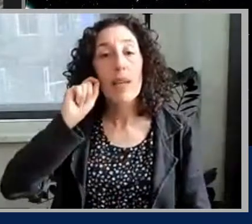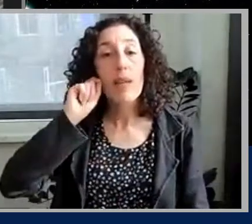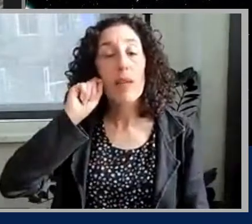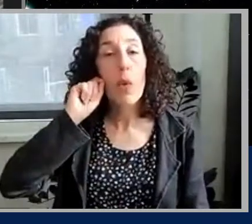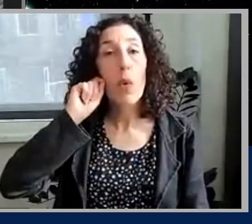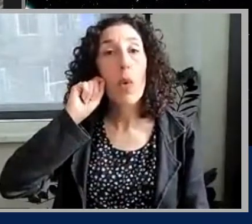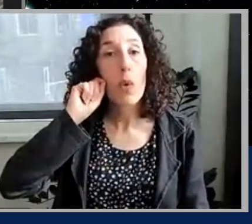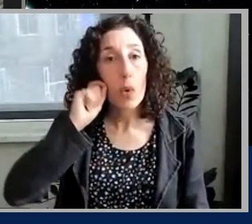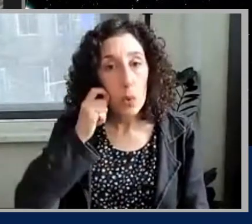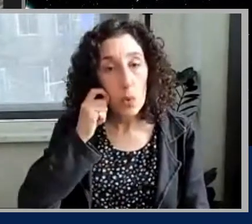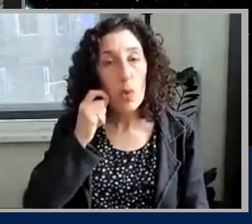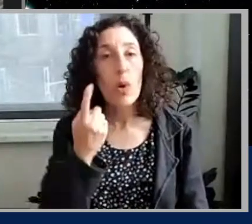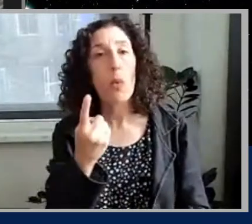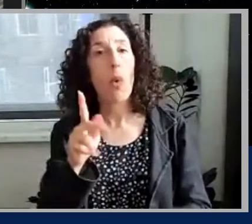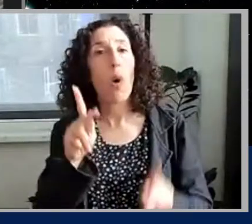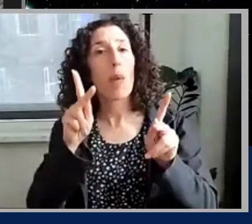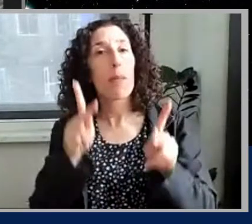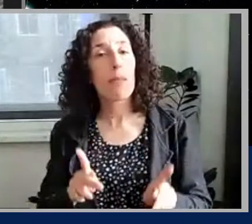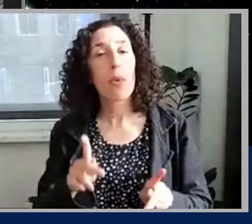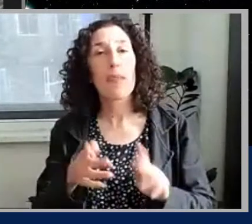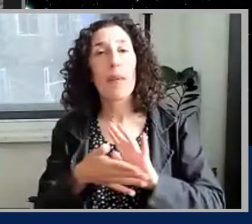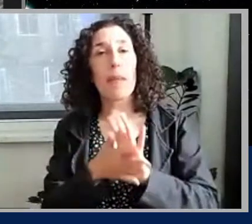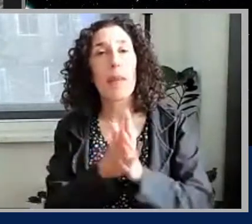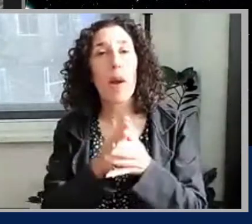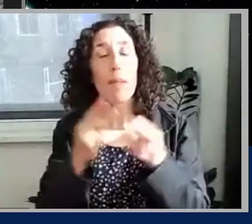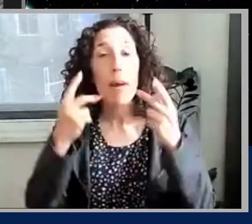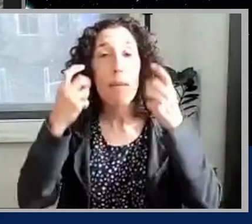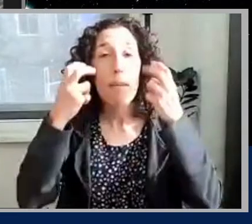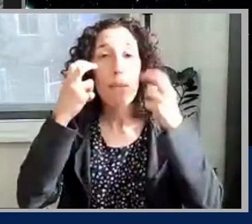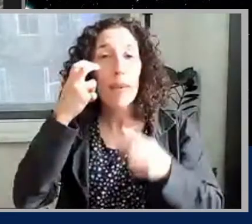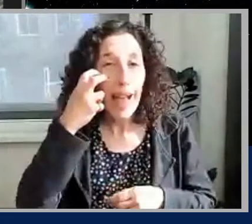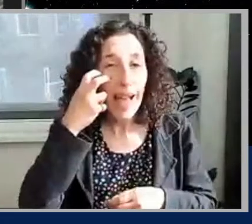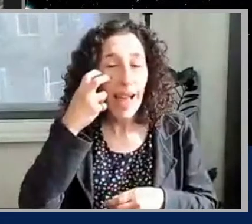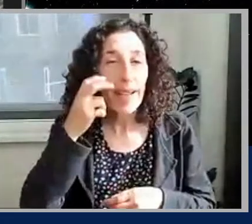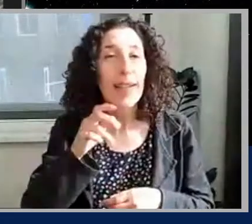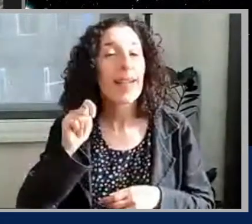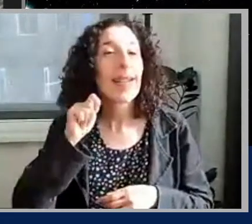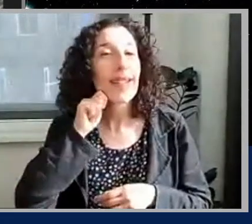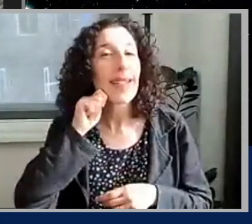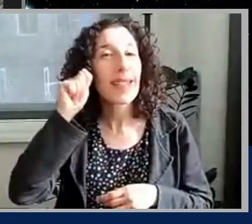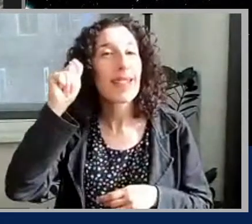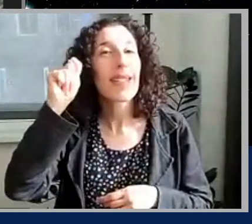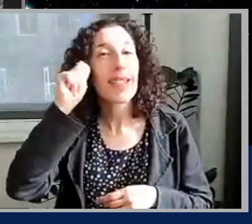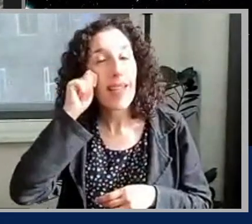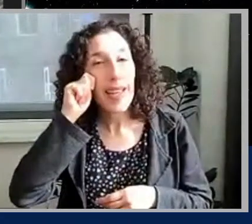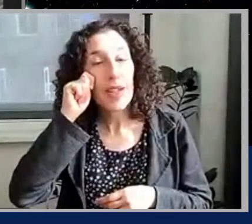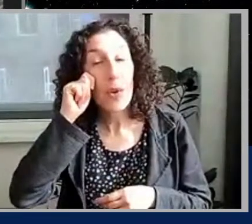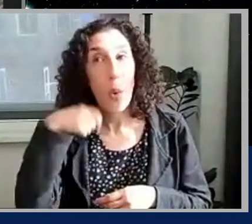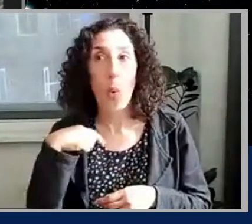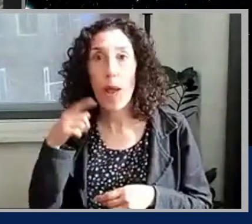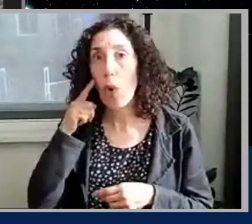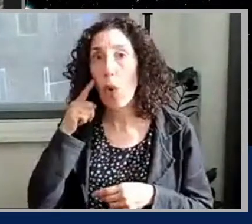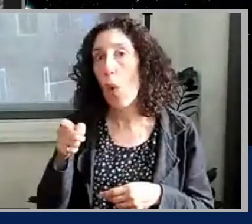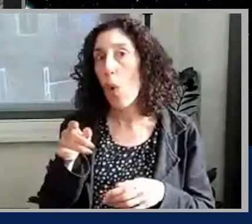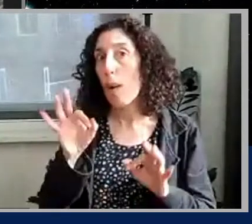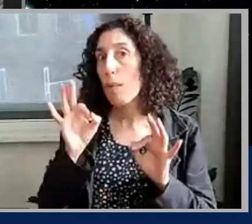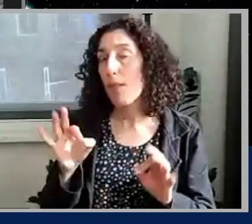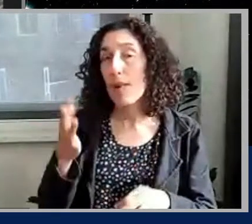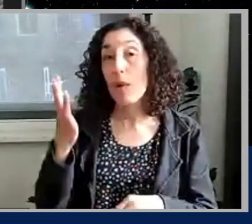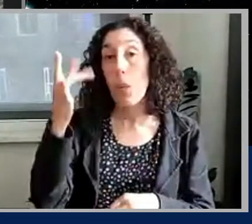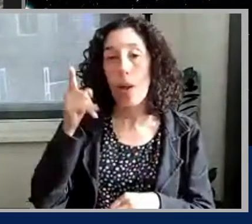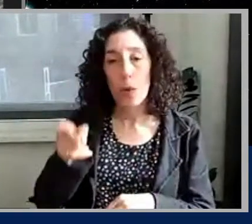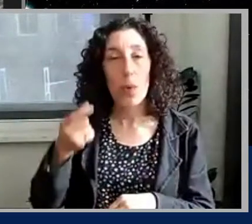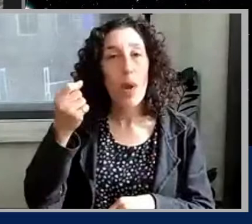was a teenager. And she would tell me these stories on how she used to be in math class, trying to